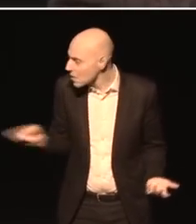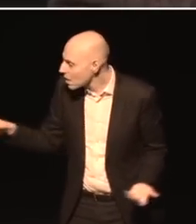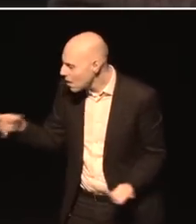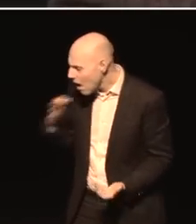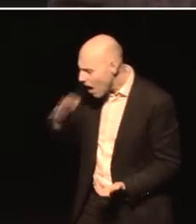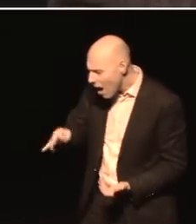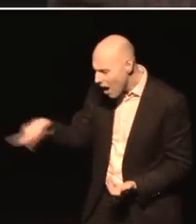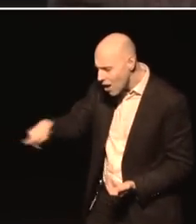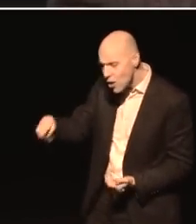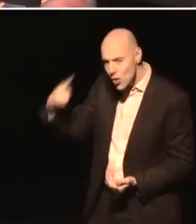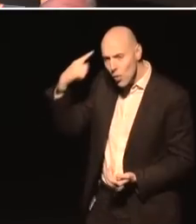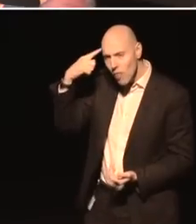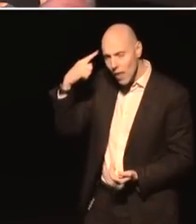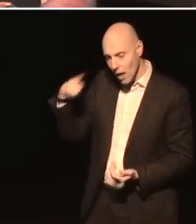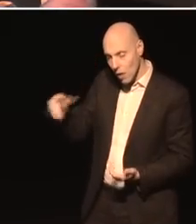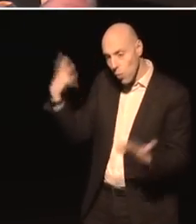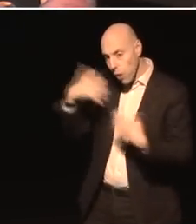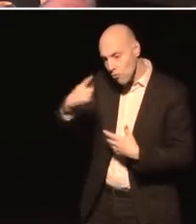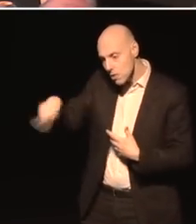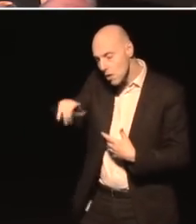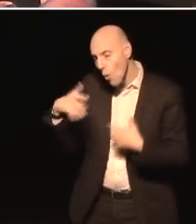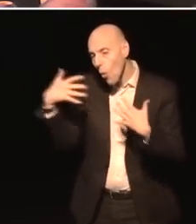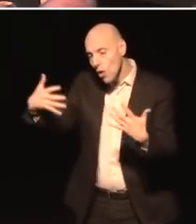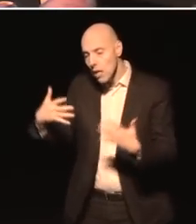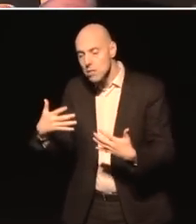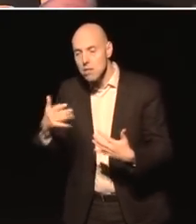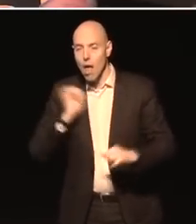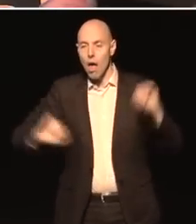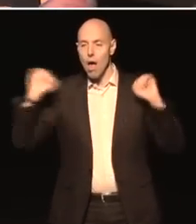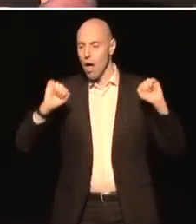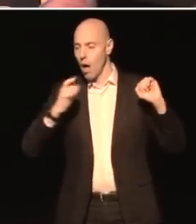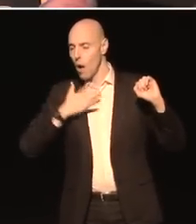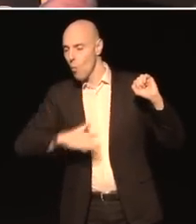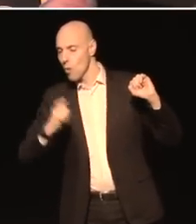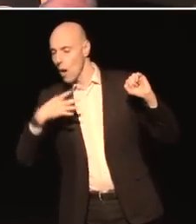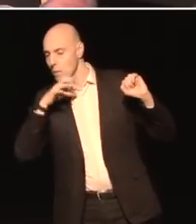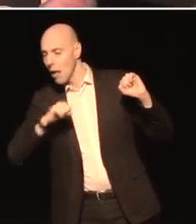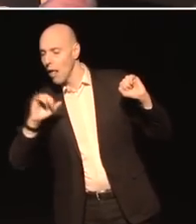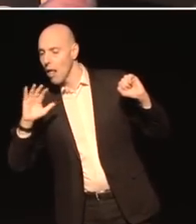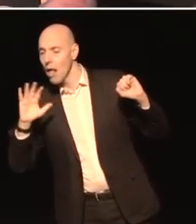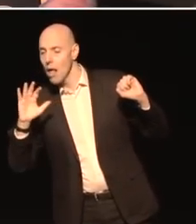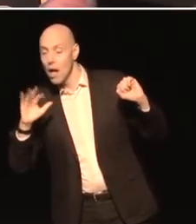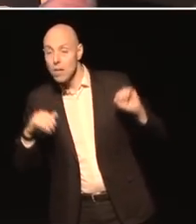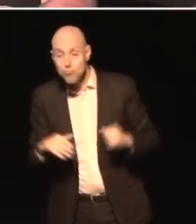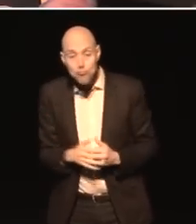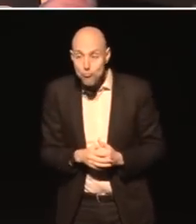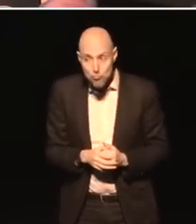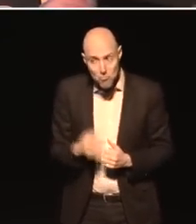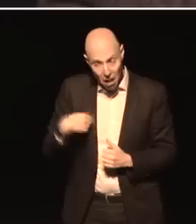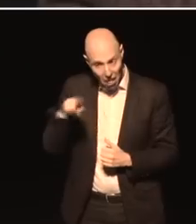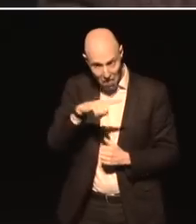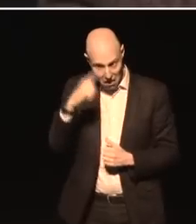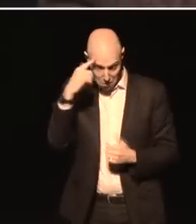you conscious of alienating that core audience, I suppose? No, I don't think they... I think they're a lot more open-minded than you think. I mean, we